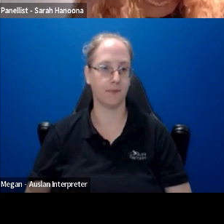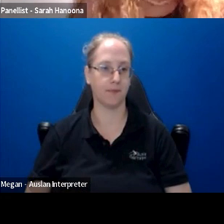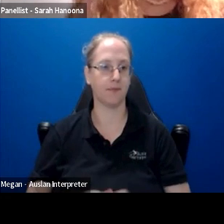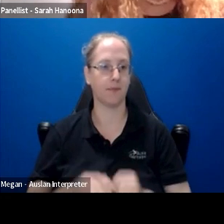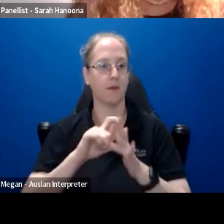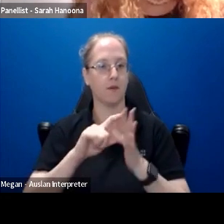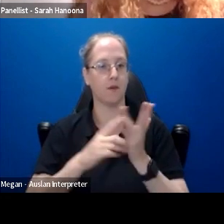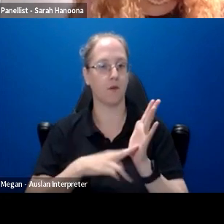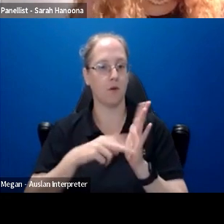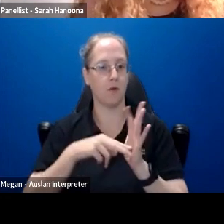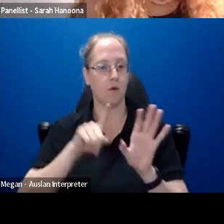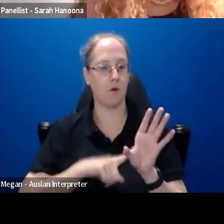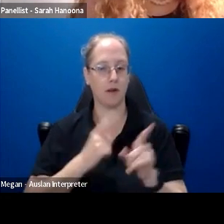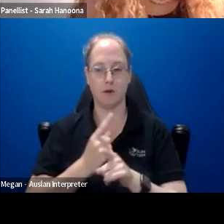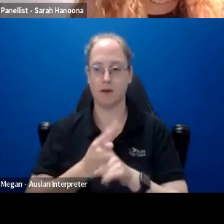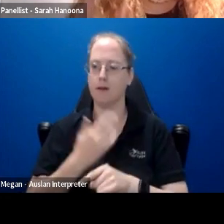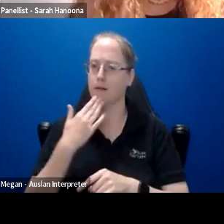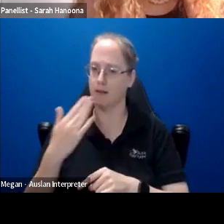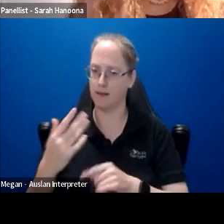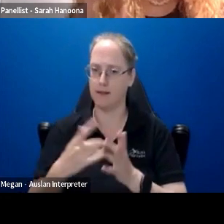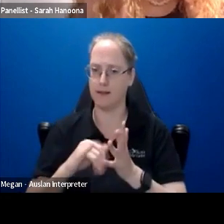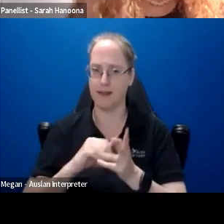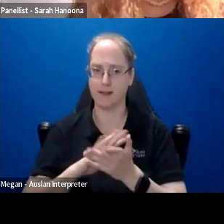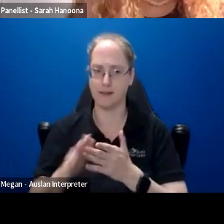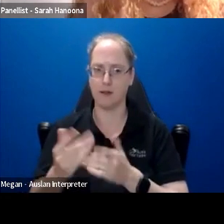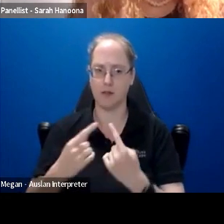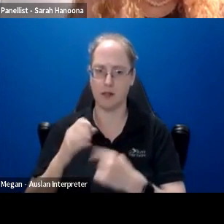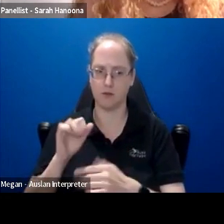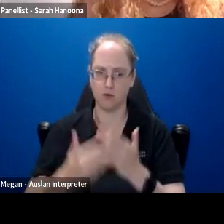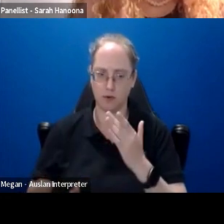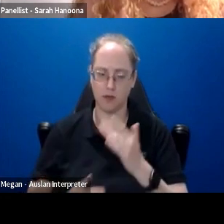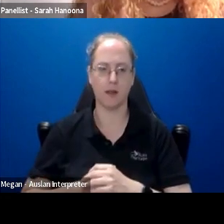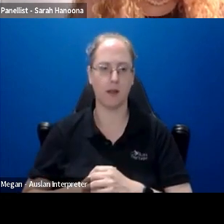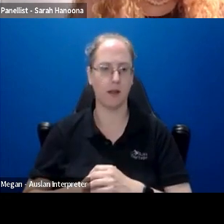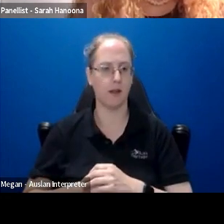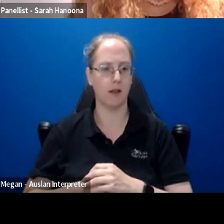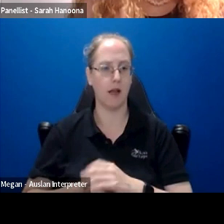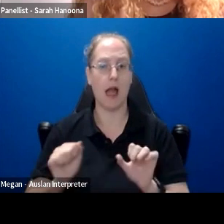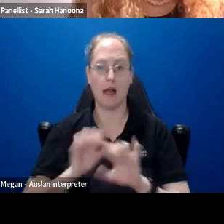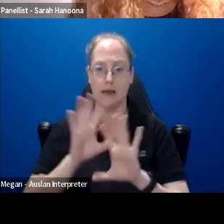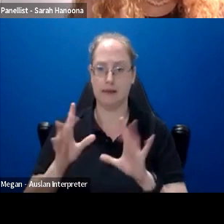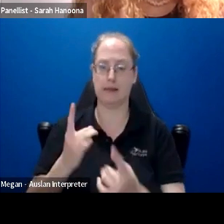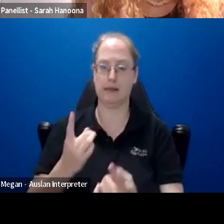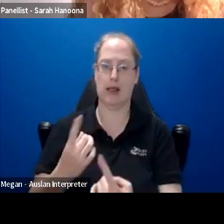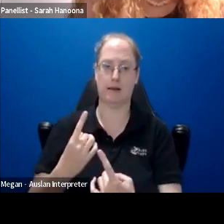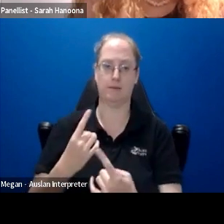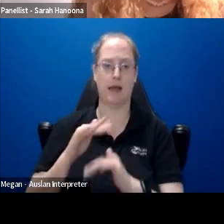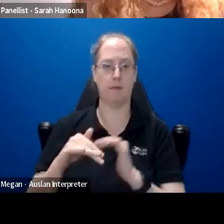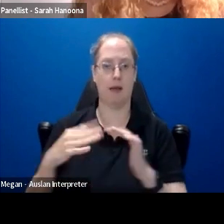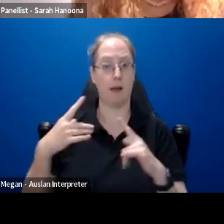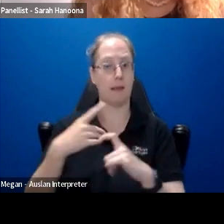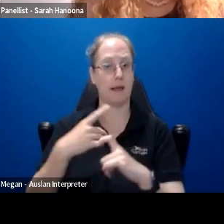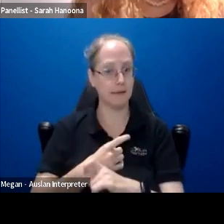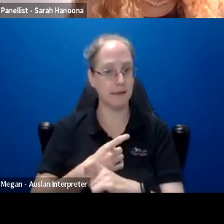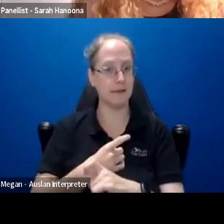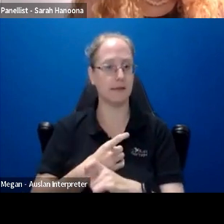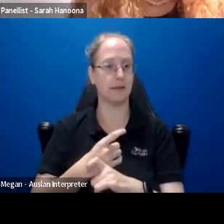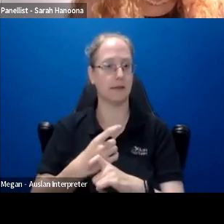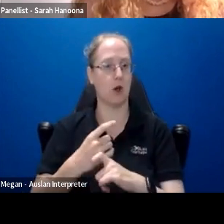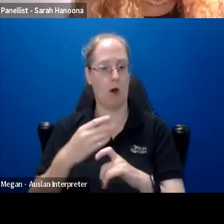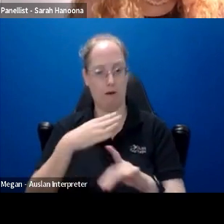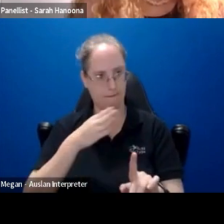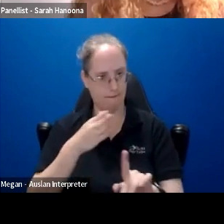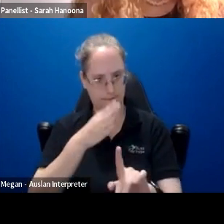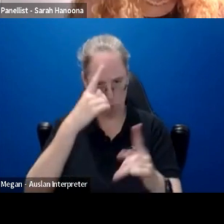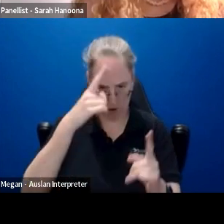Thanks, Sarah, for sharing your story there as well, and really clearly articulating the complexity of navigating